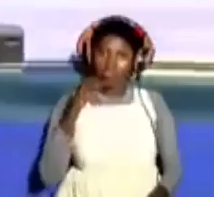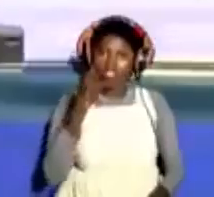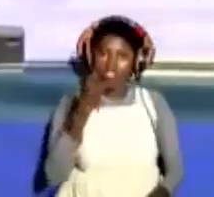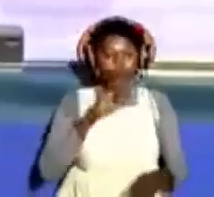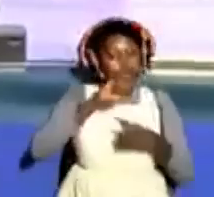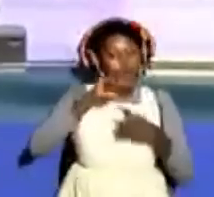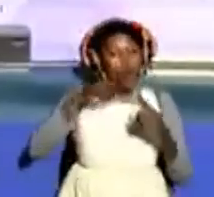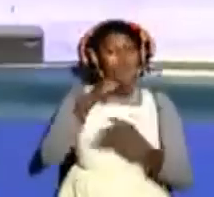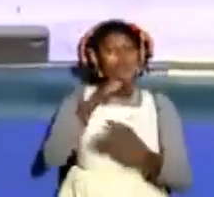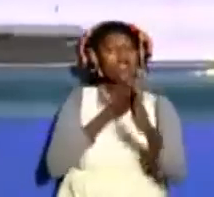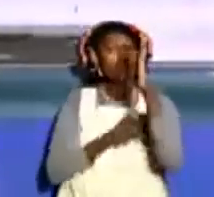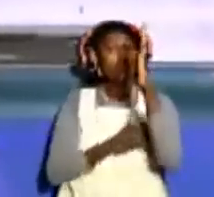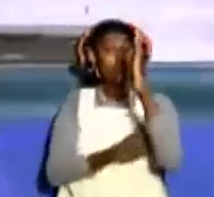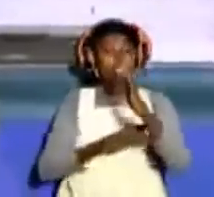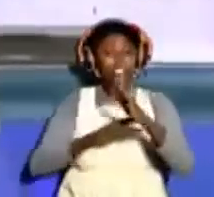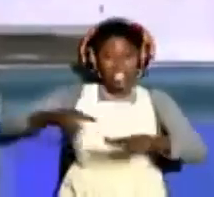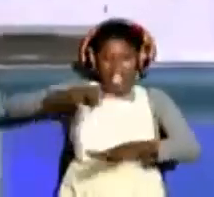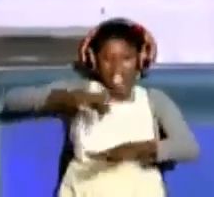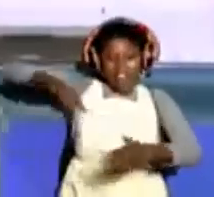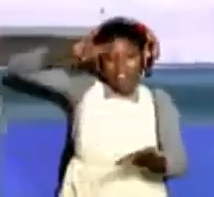when God has approved a man,